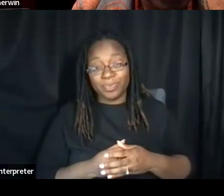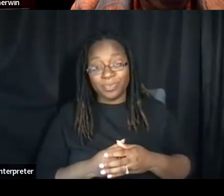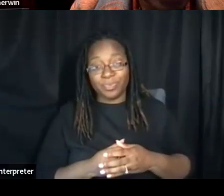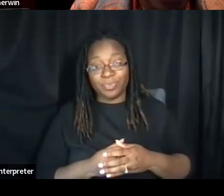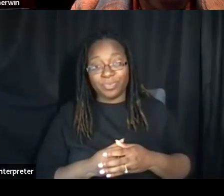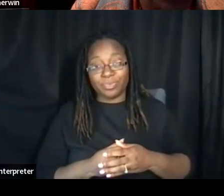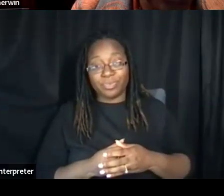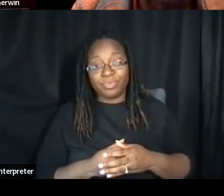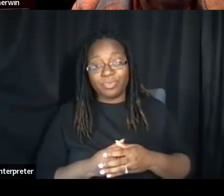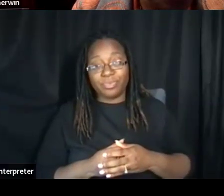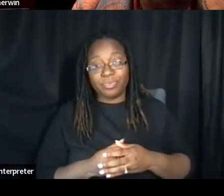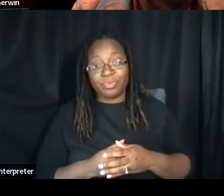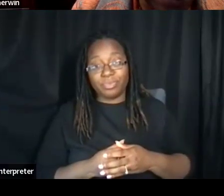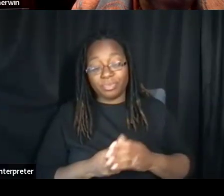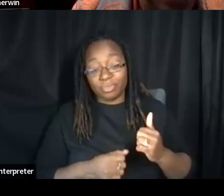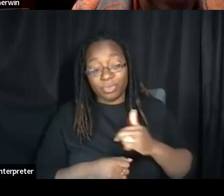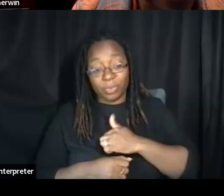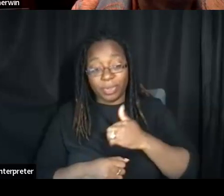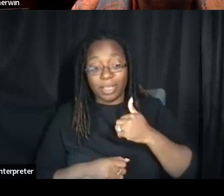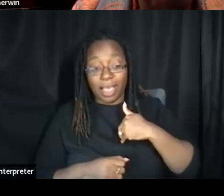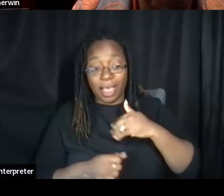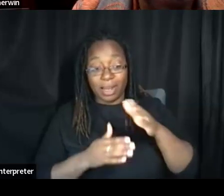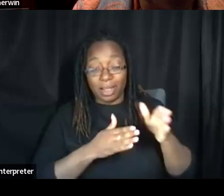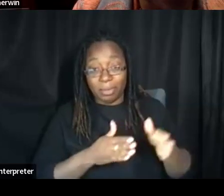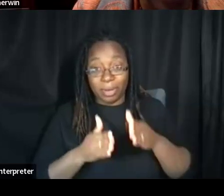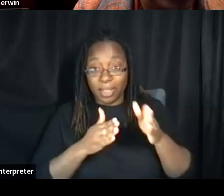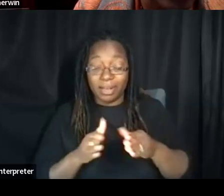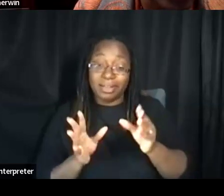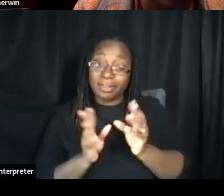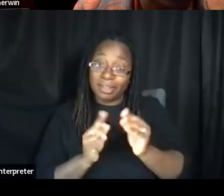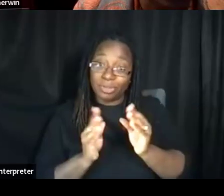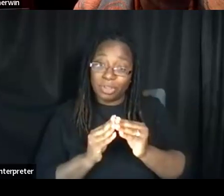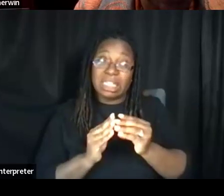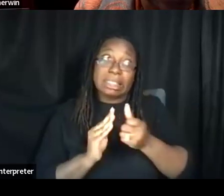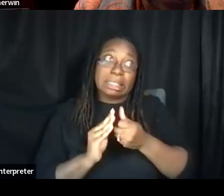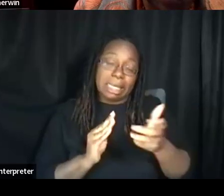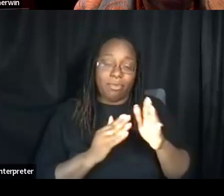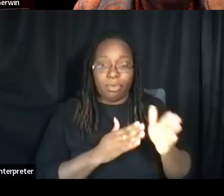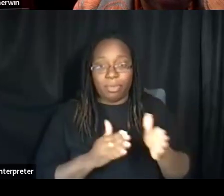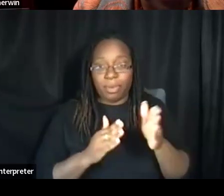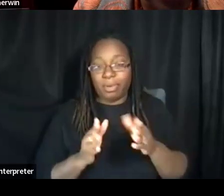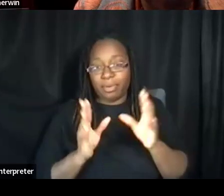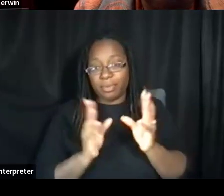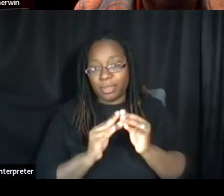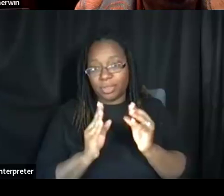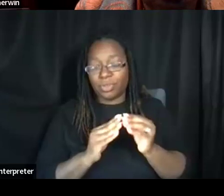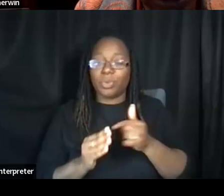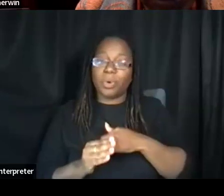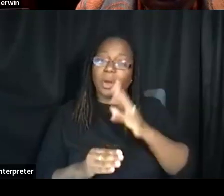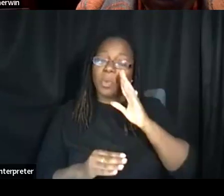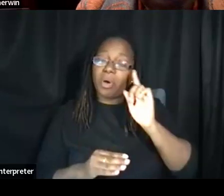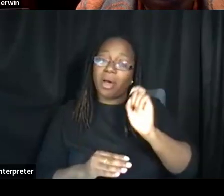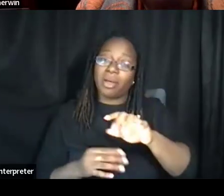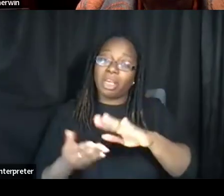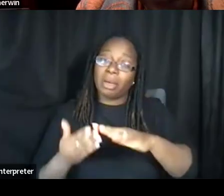we actually had a planning session, or many planning sessions, where we asked the community